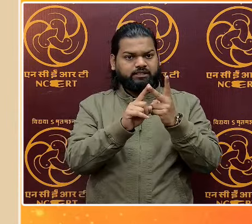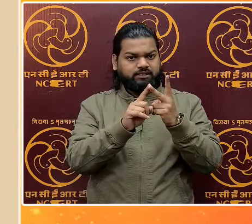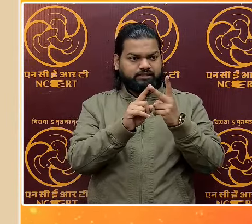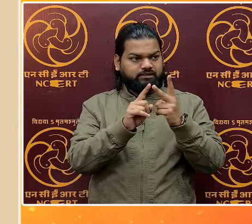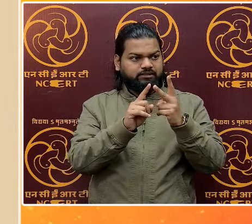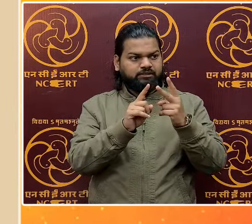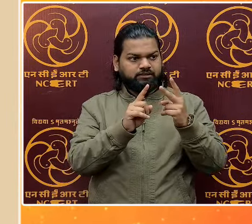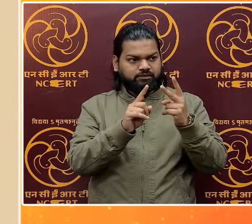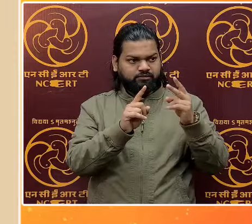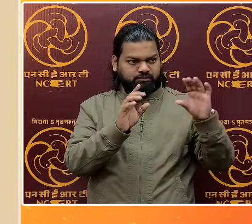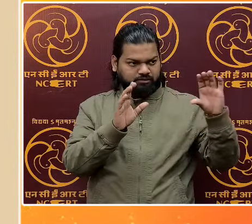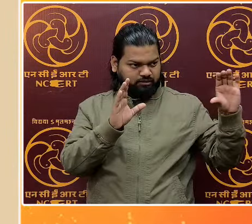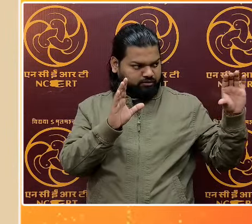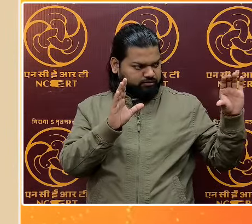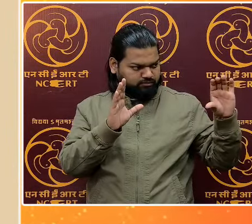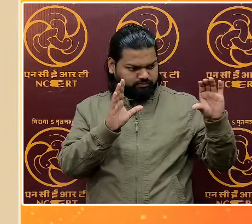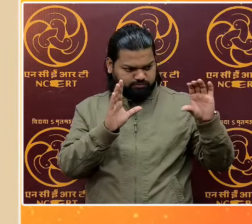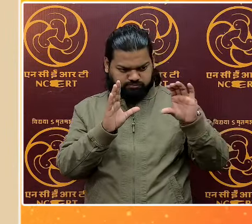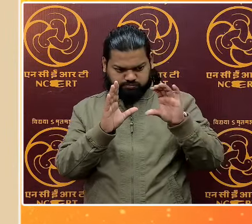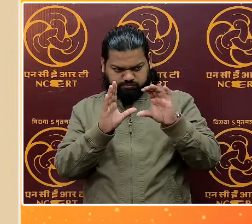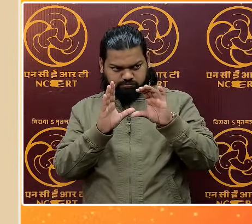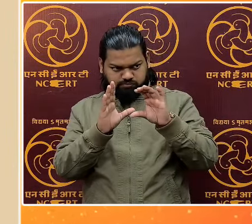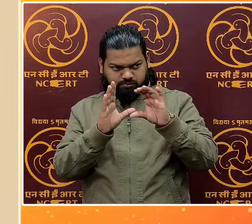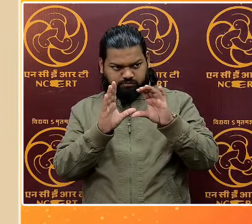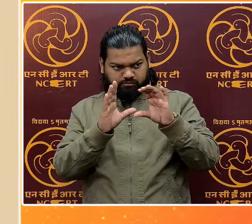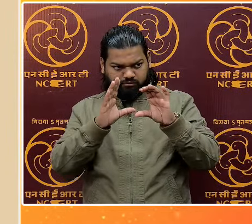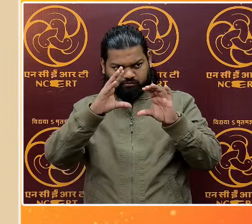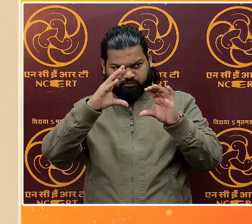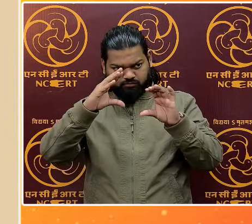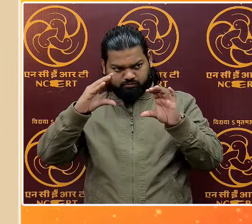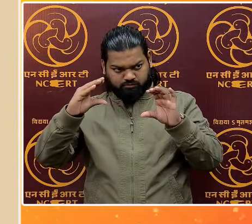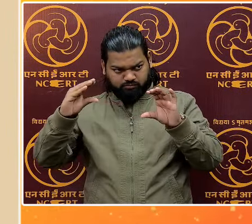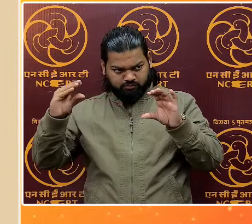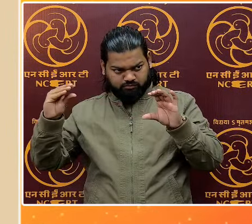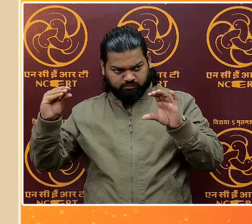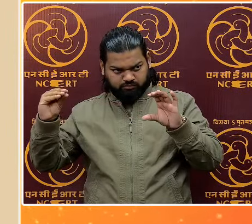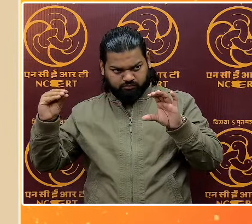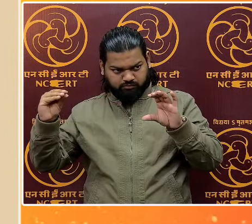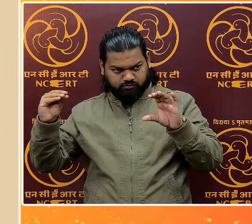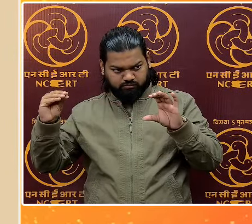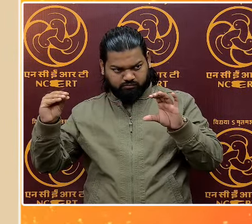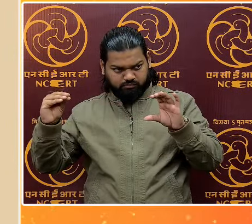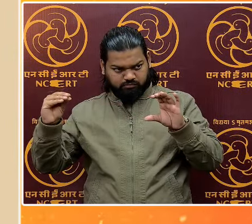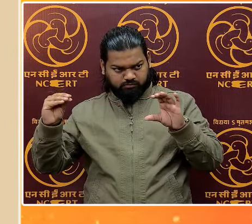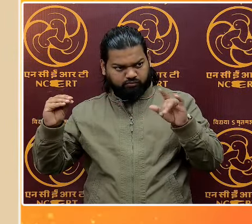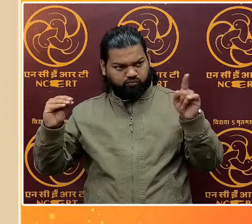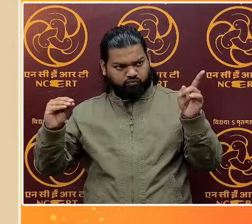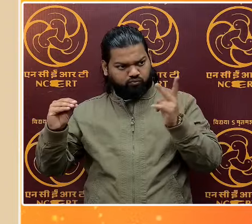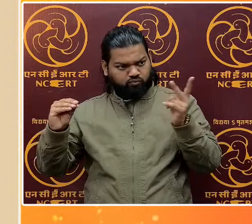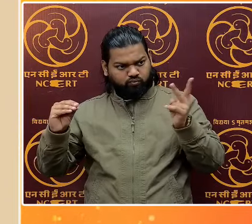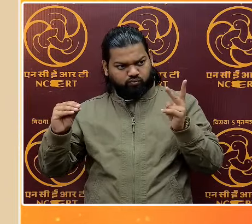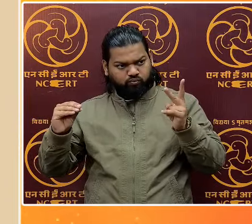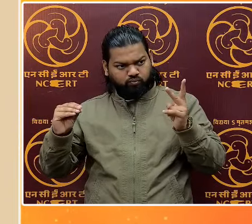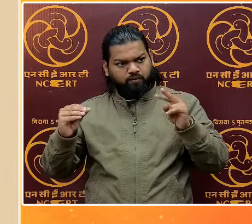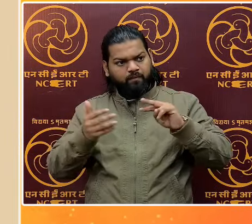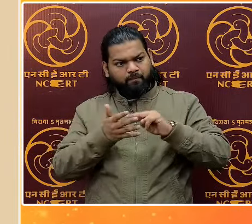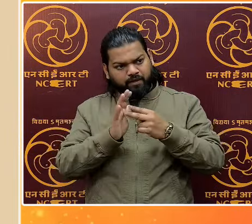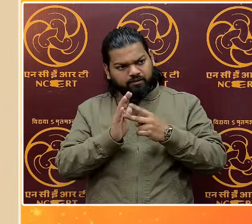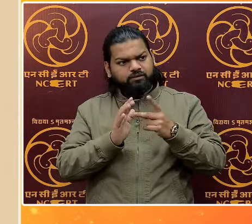coming to a point, and in this the light rays are going away, they are getting